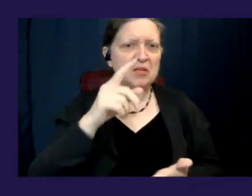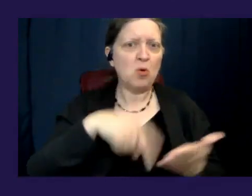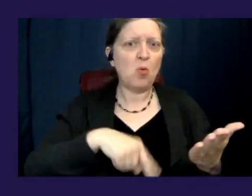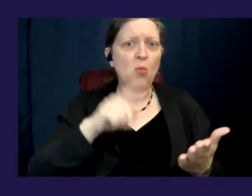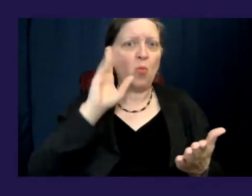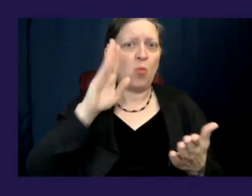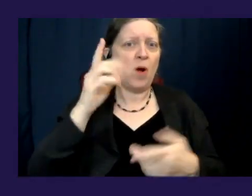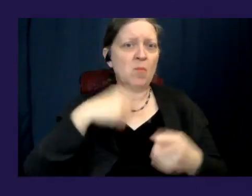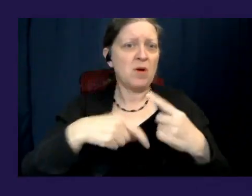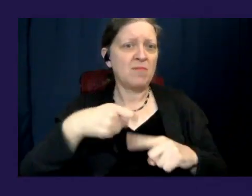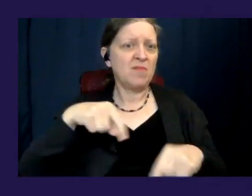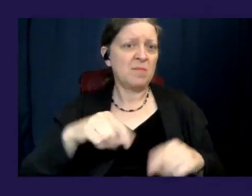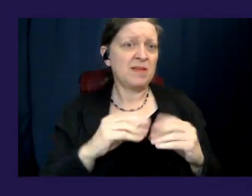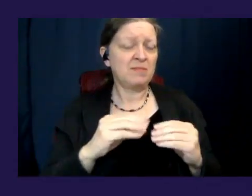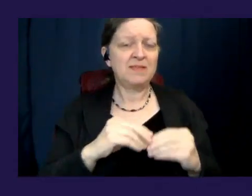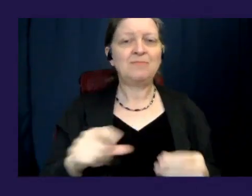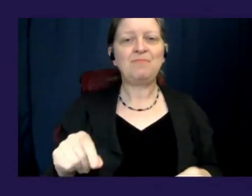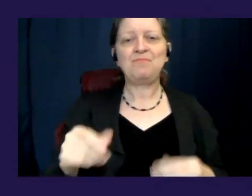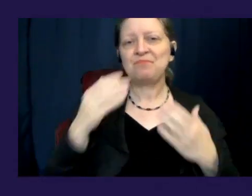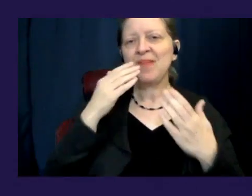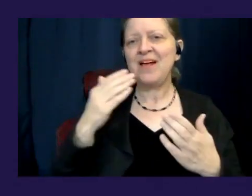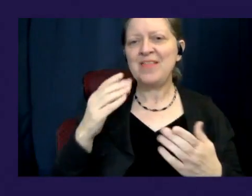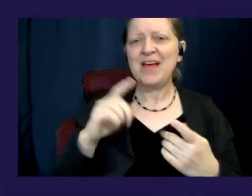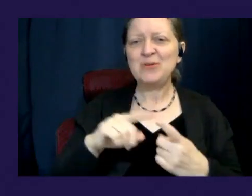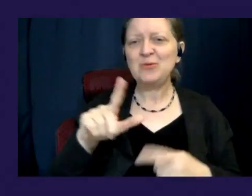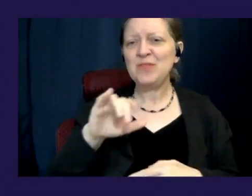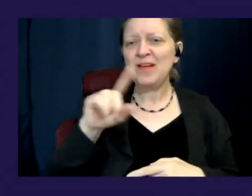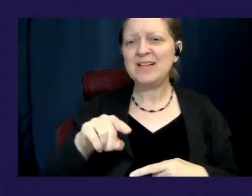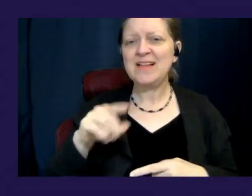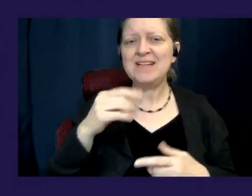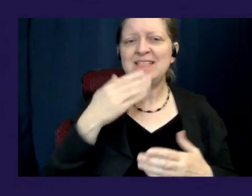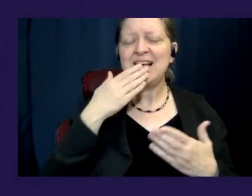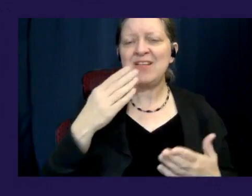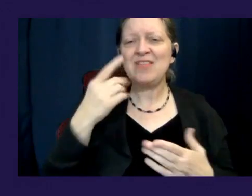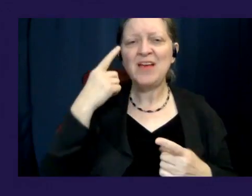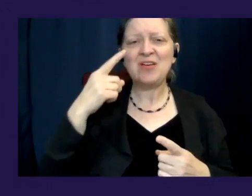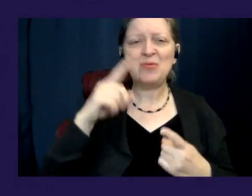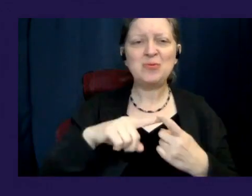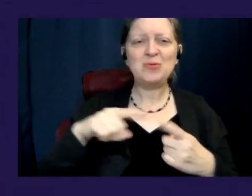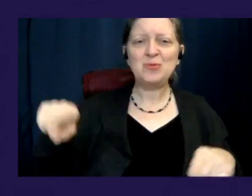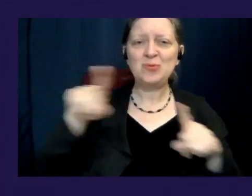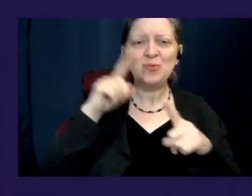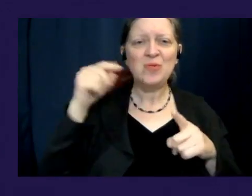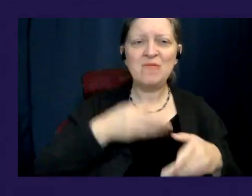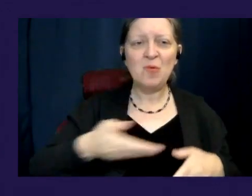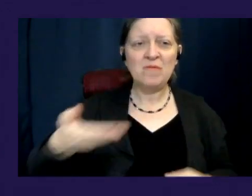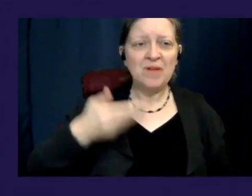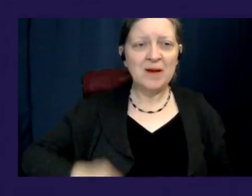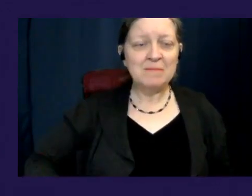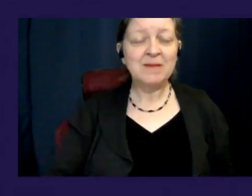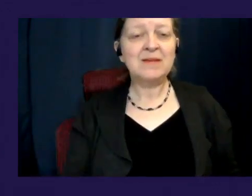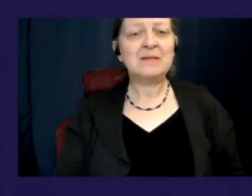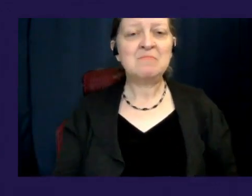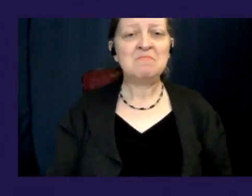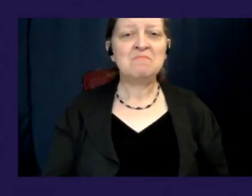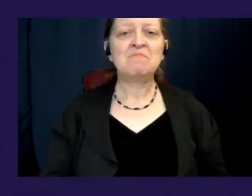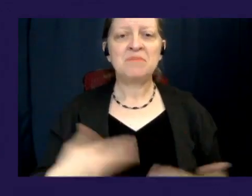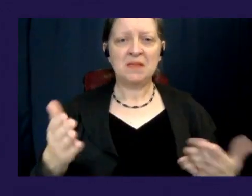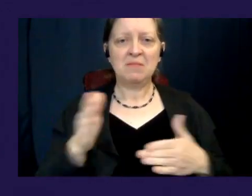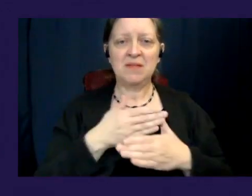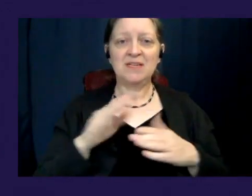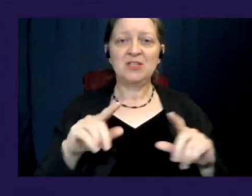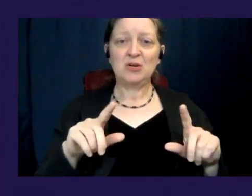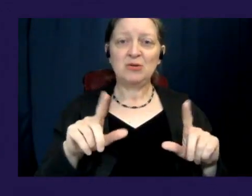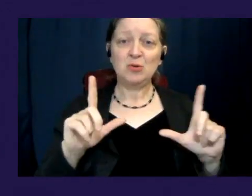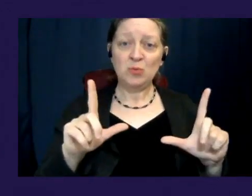thanks to the Academies for having me. Let me share my screen. Share from the beginning, just